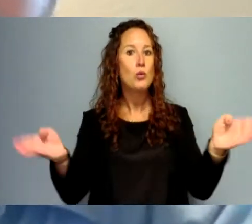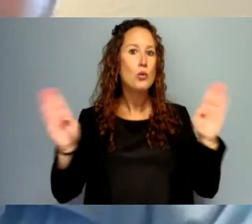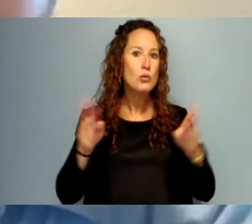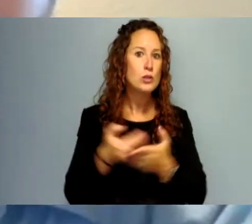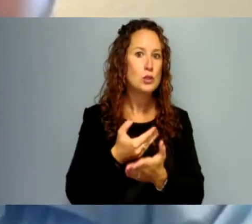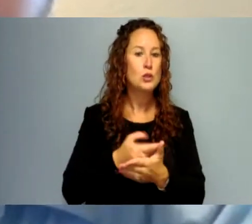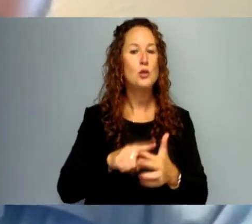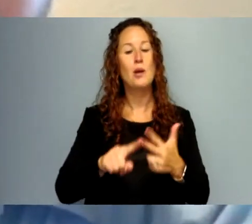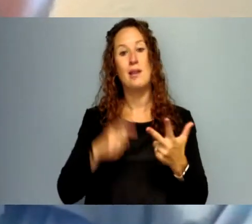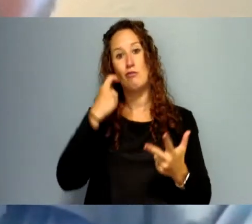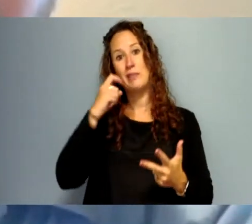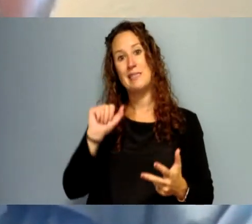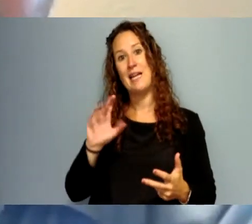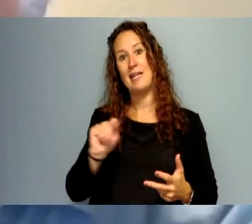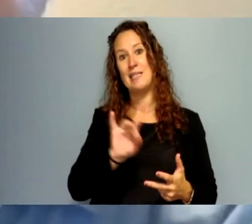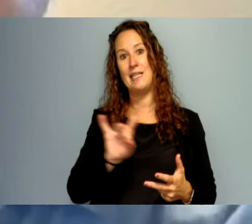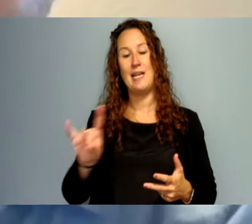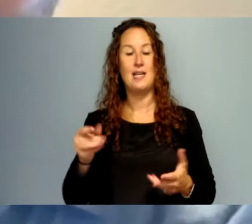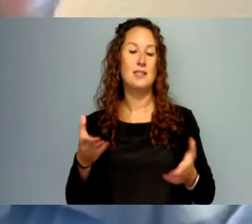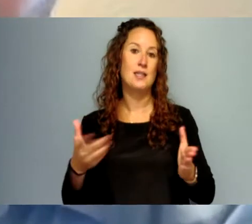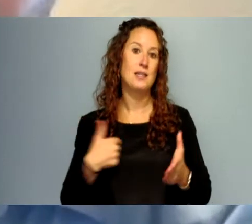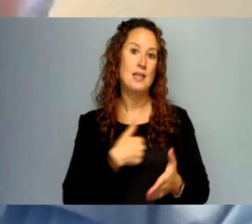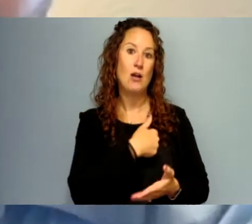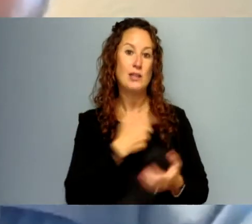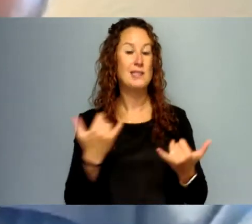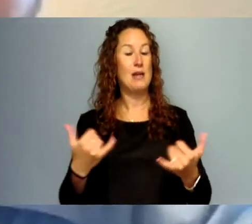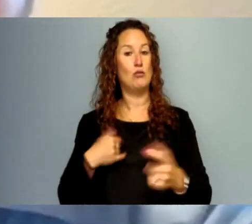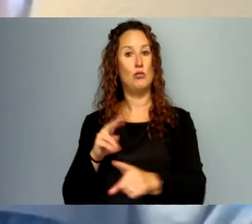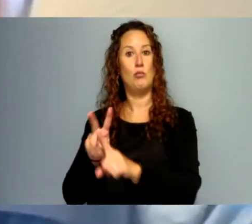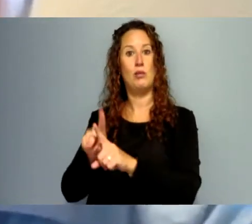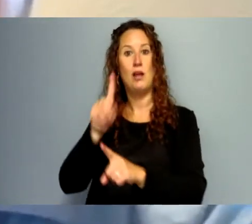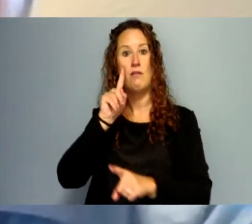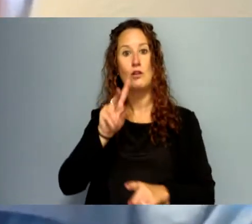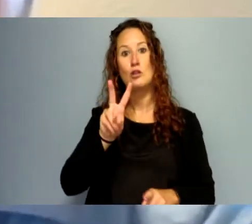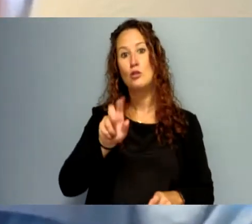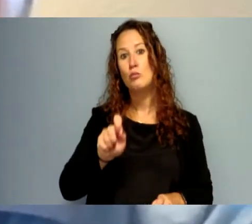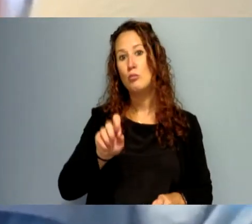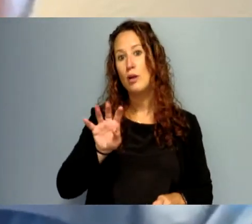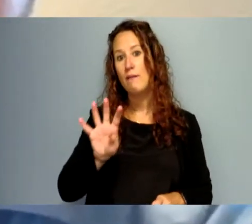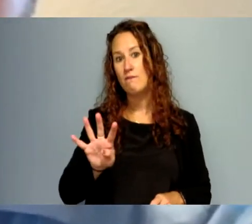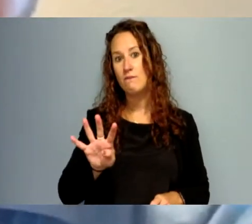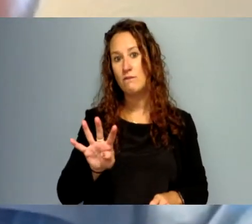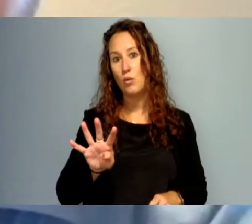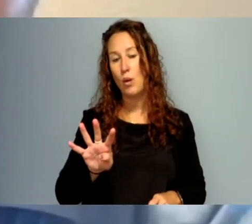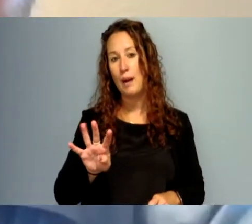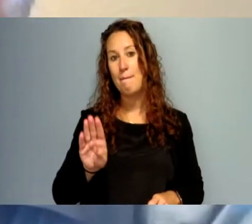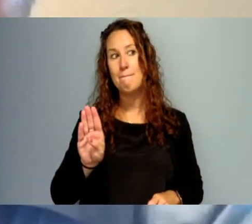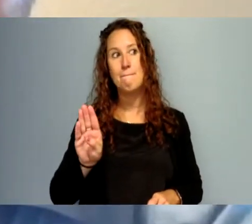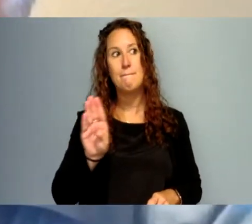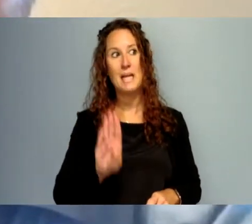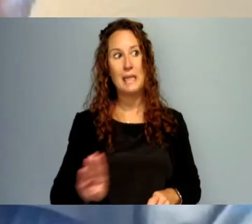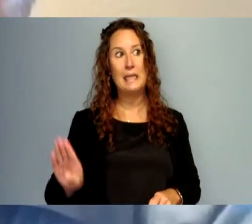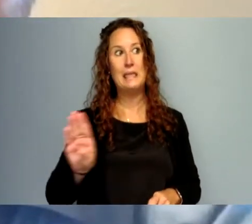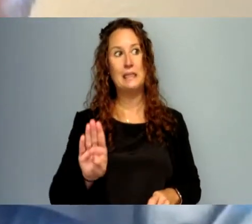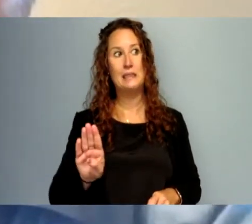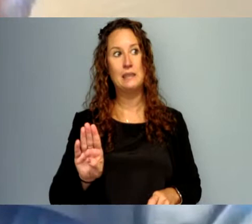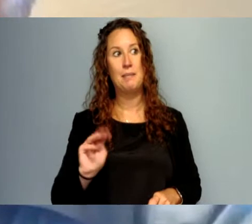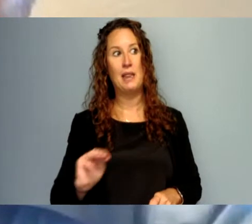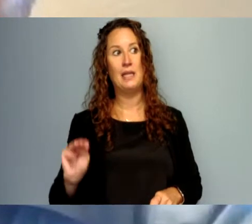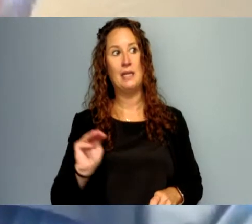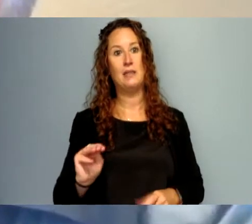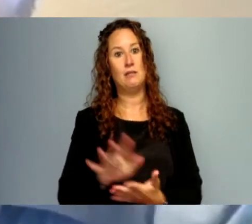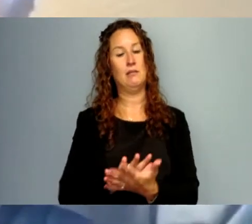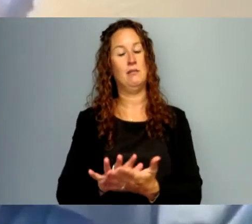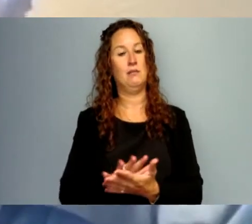Act 88 has allowed us to apply for $2.4 million from the